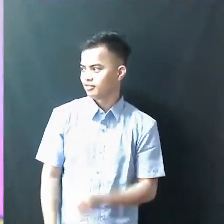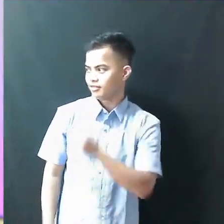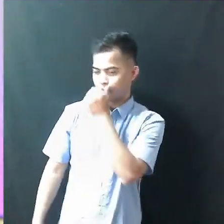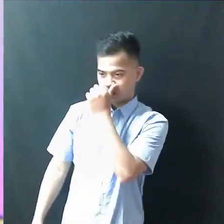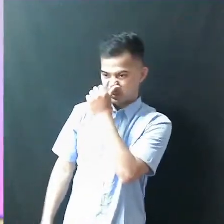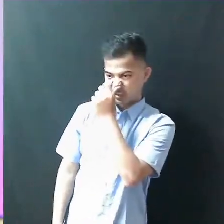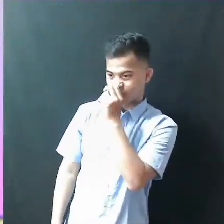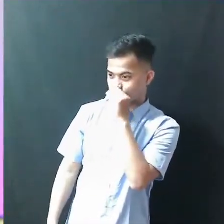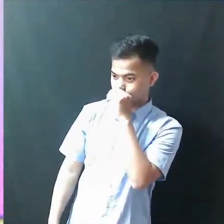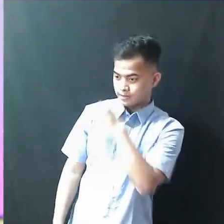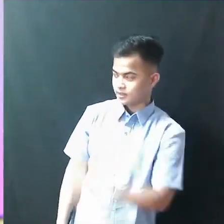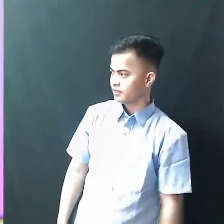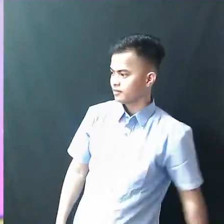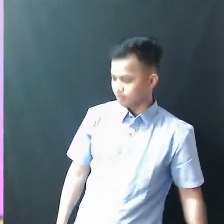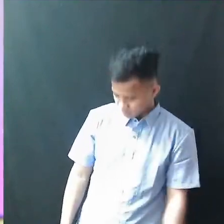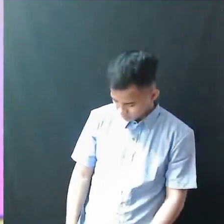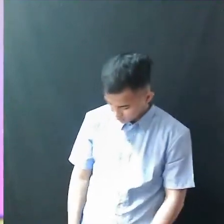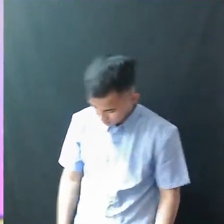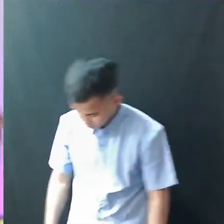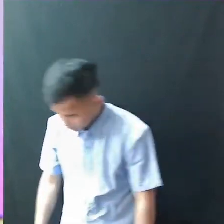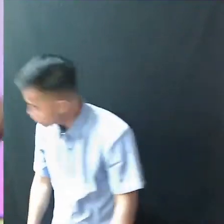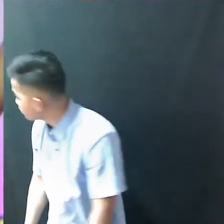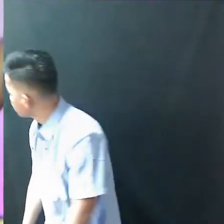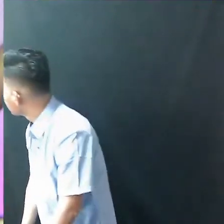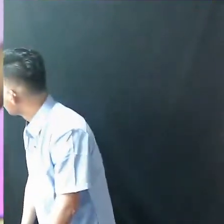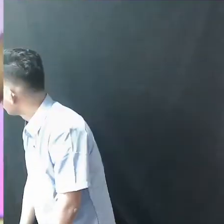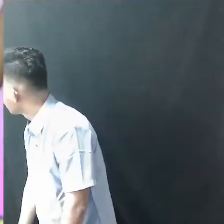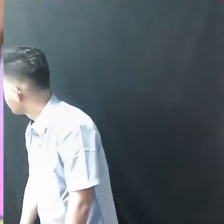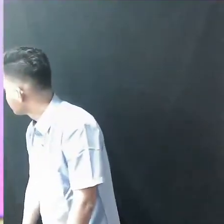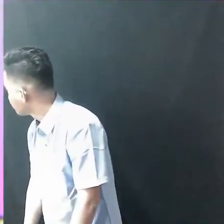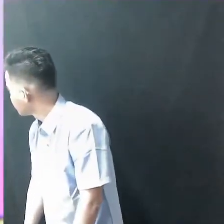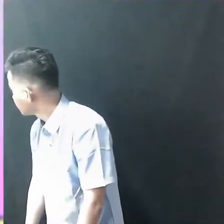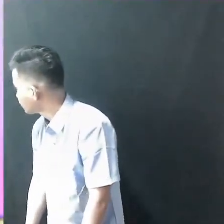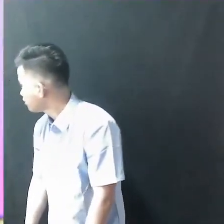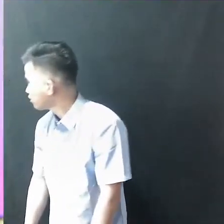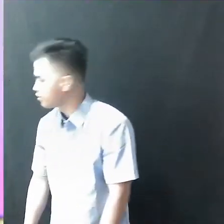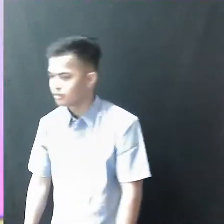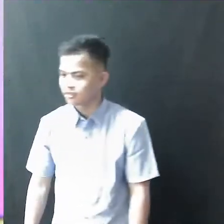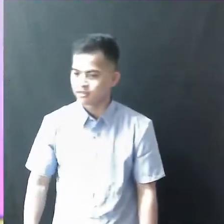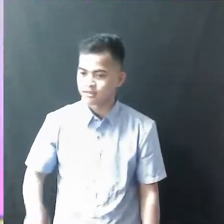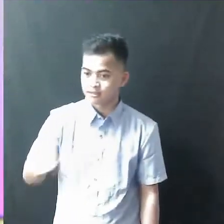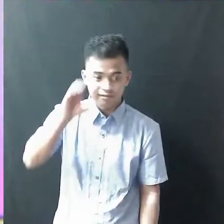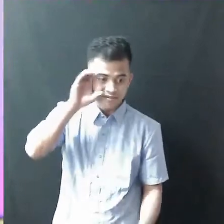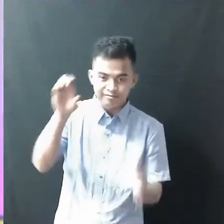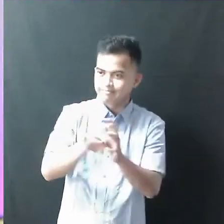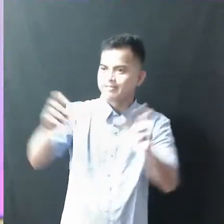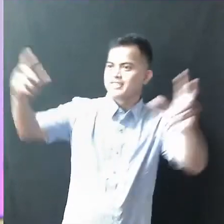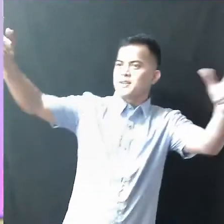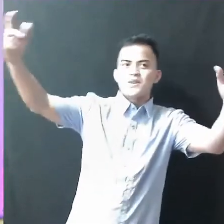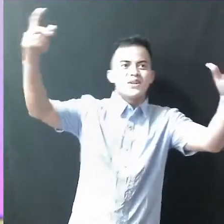mga secondary colors for Christmas, Ma'am Lolit? Unsa? White? Oh, here you go, white. Pero as ning samot nga sa